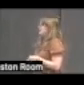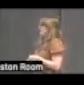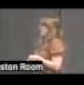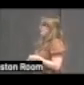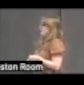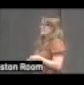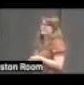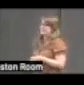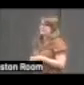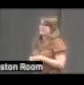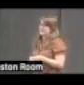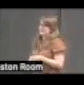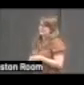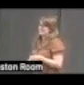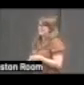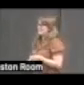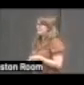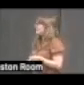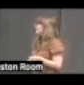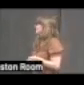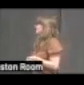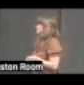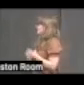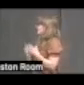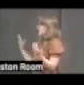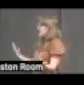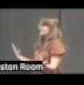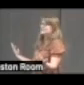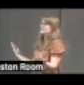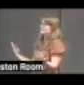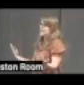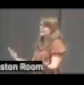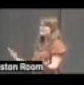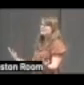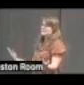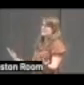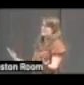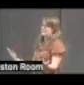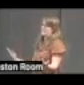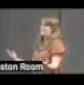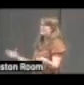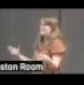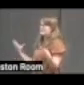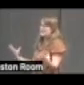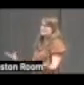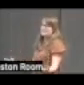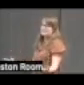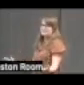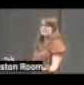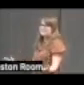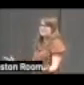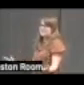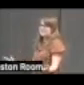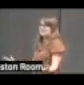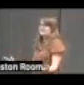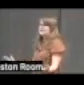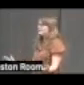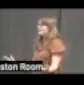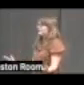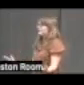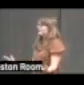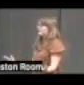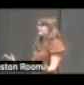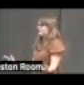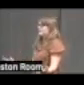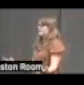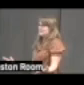some problems getting these guys excited to mate because we've changed everything. There's not males competing, so they